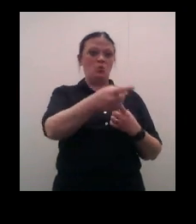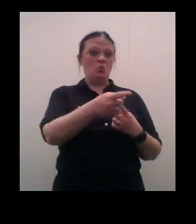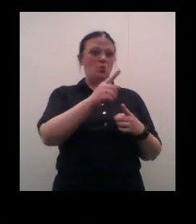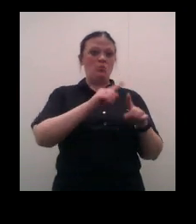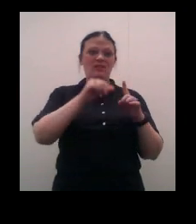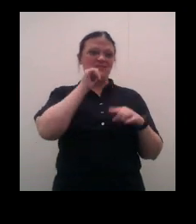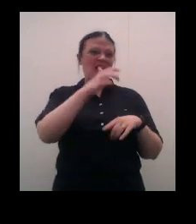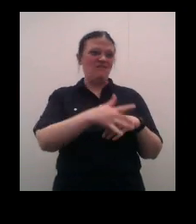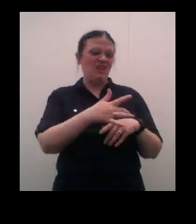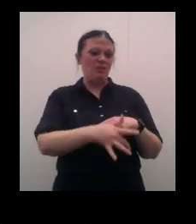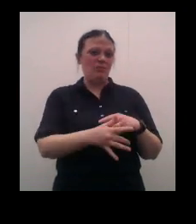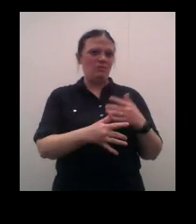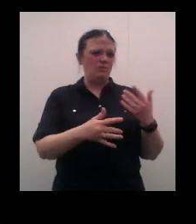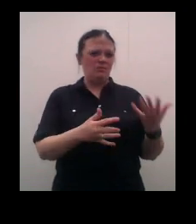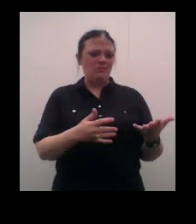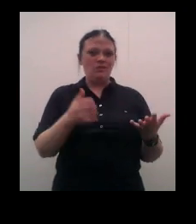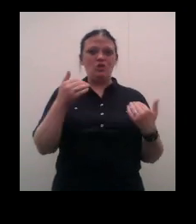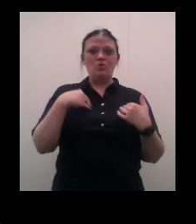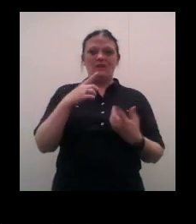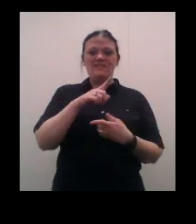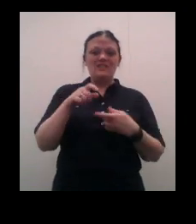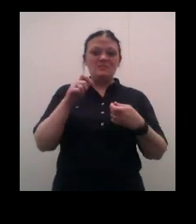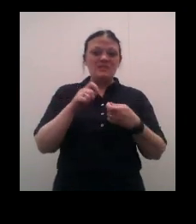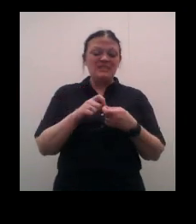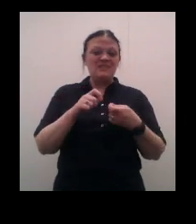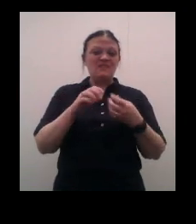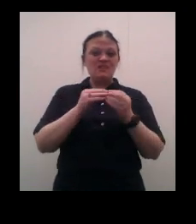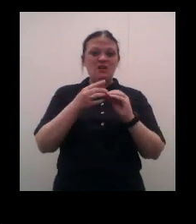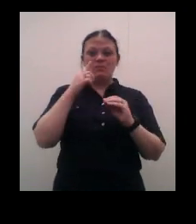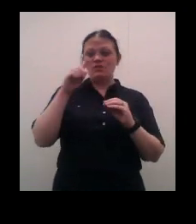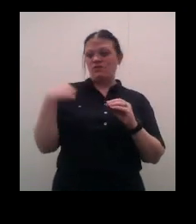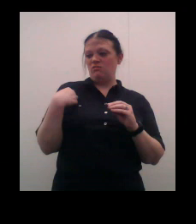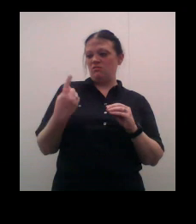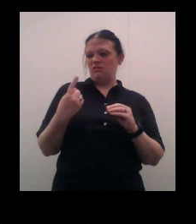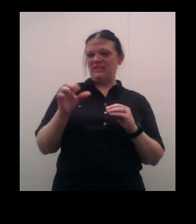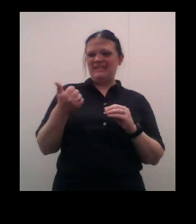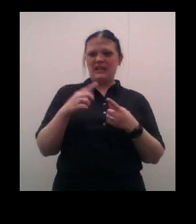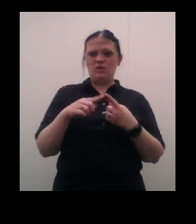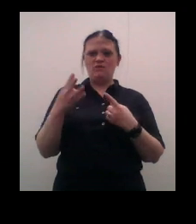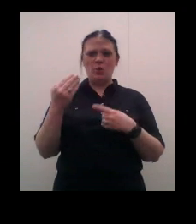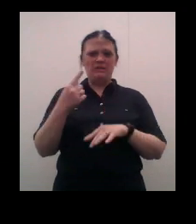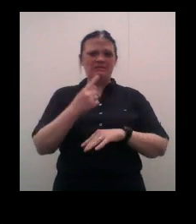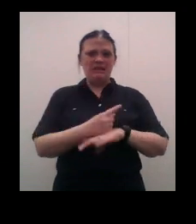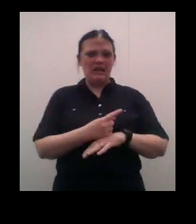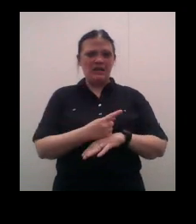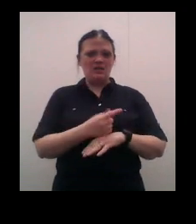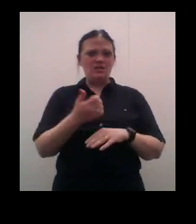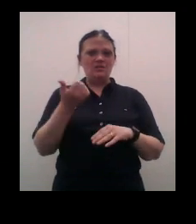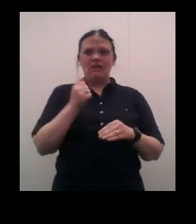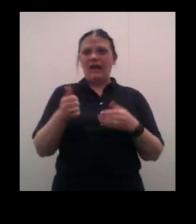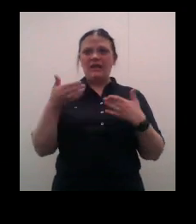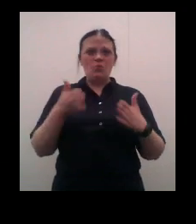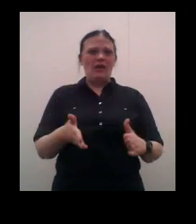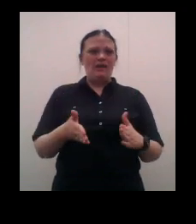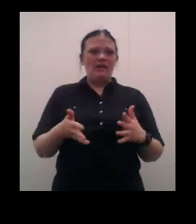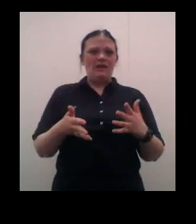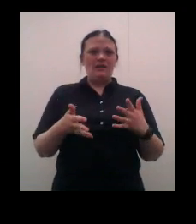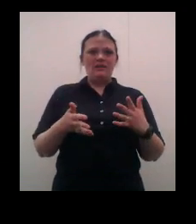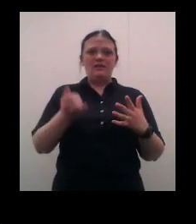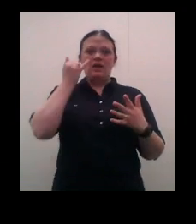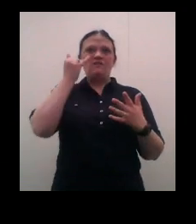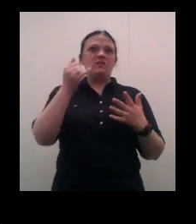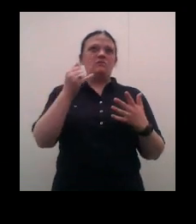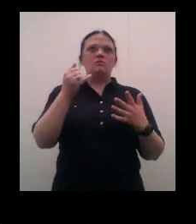I'm just wondering, we've got specific numbers for 10 of the last 14 days, but I'm just wondering if there's any way, if this is such a